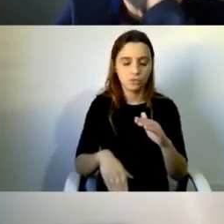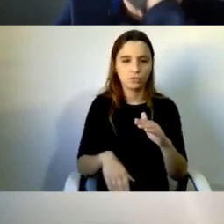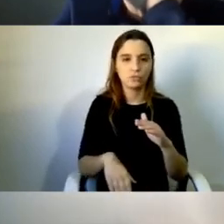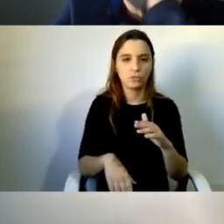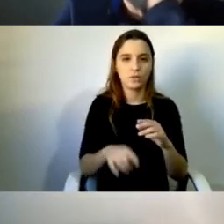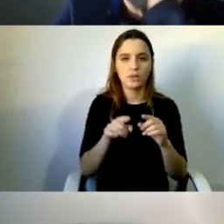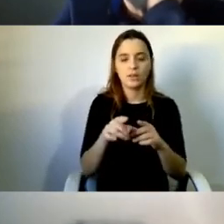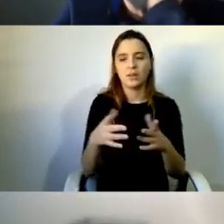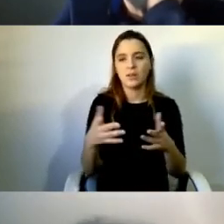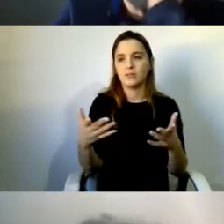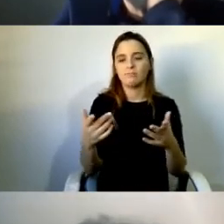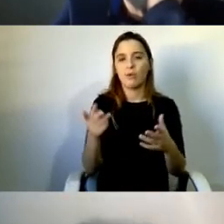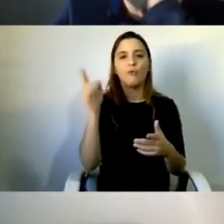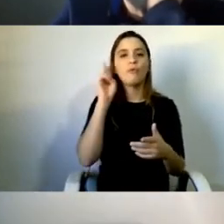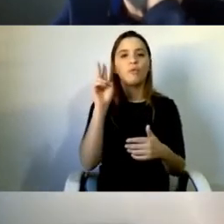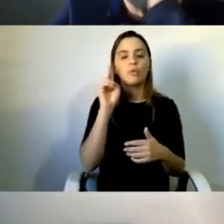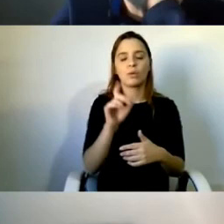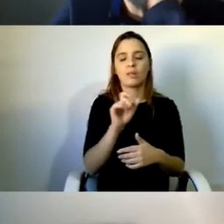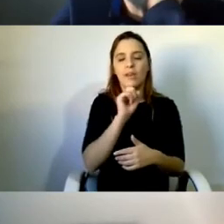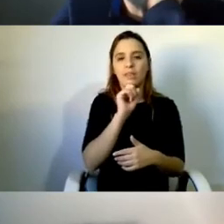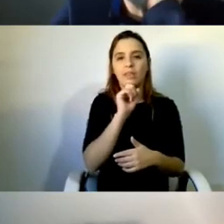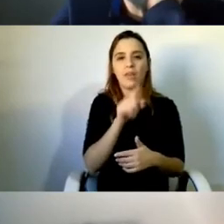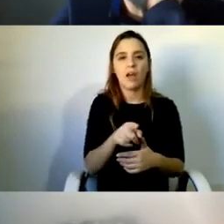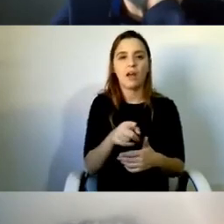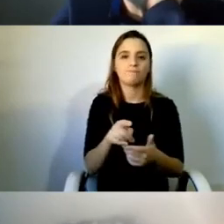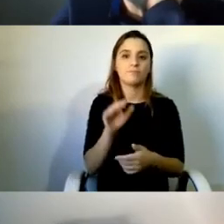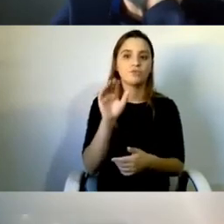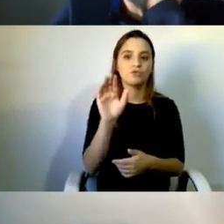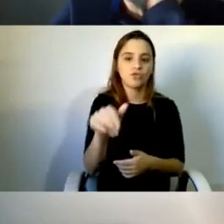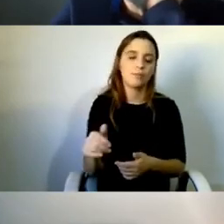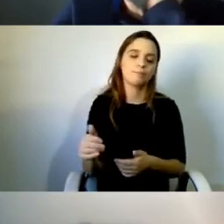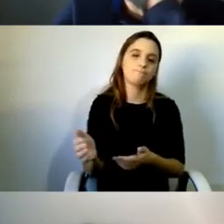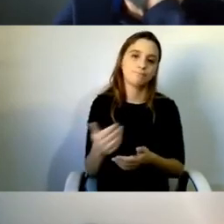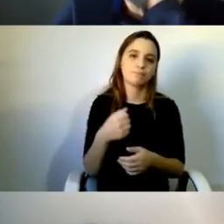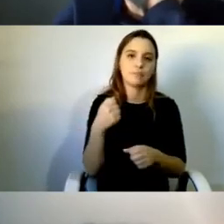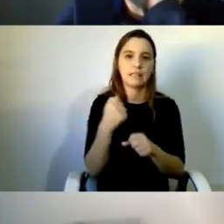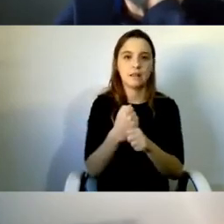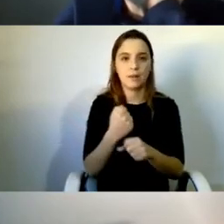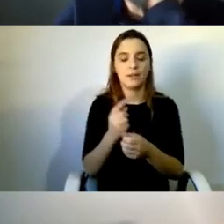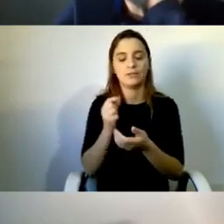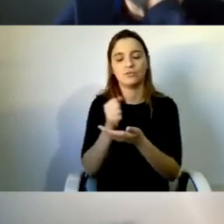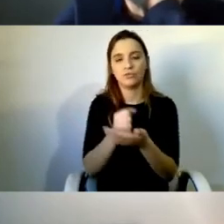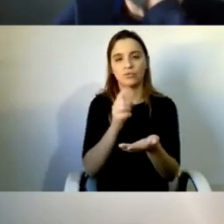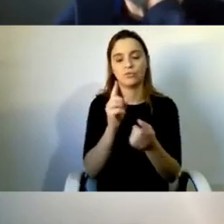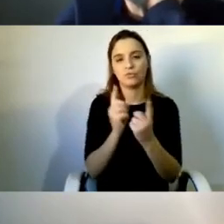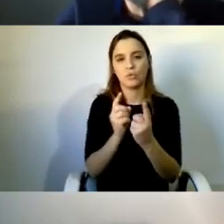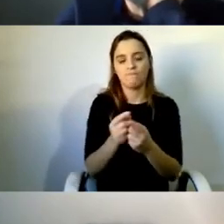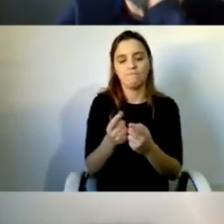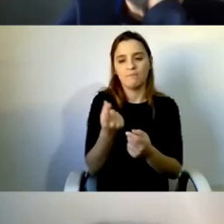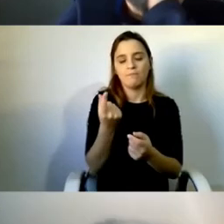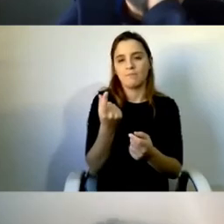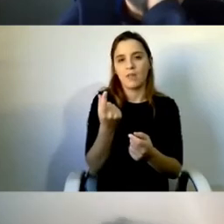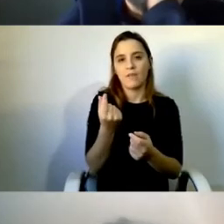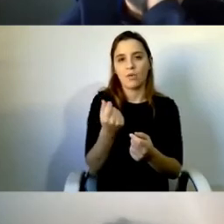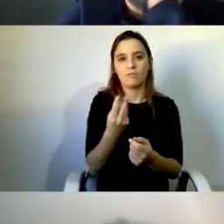allow recruitment of PAs on the market. Actually, the double of this rate is the minimum,